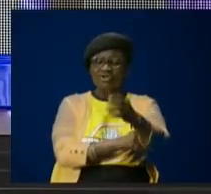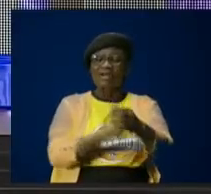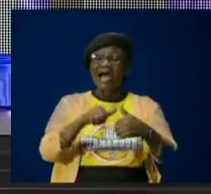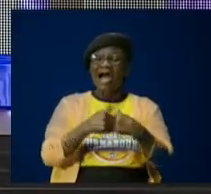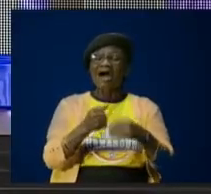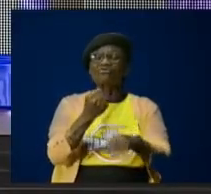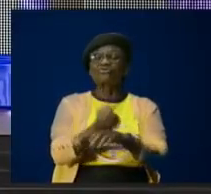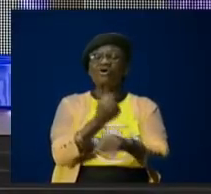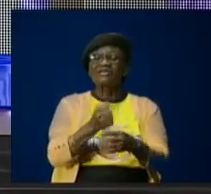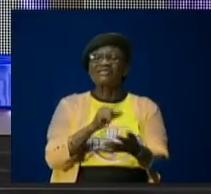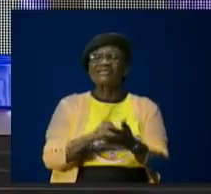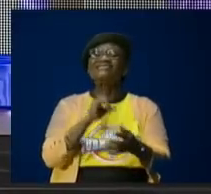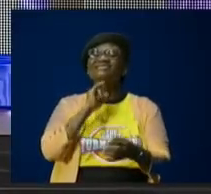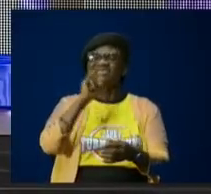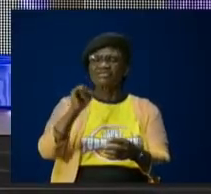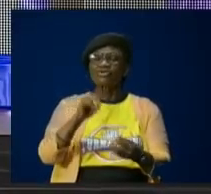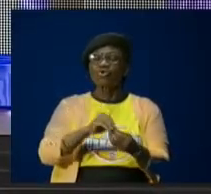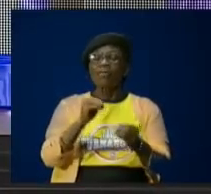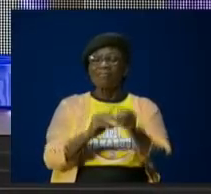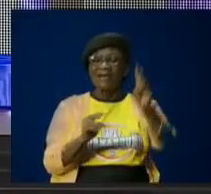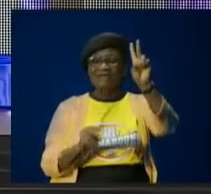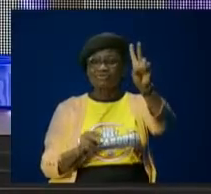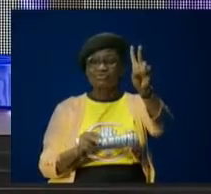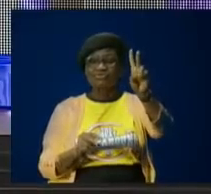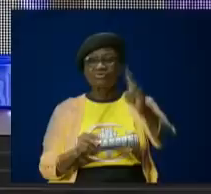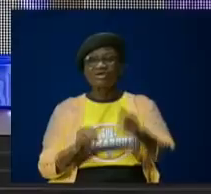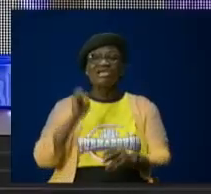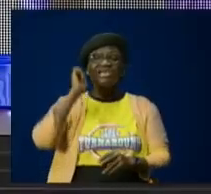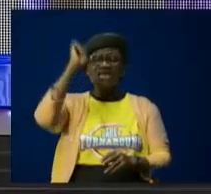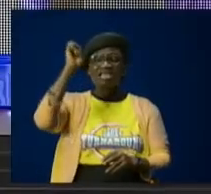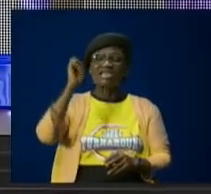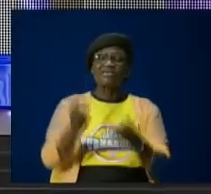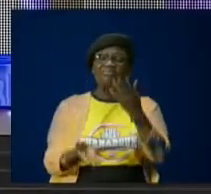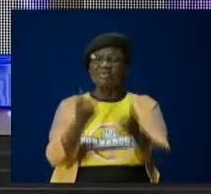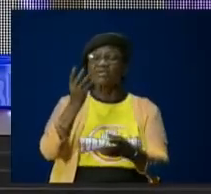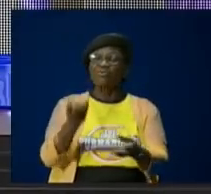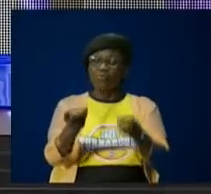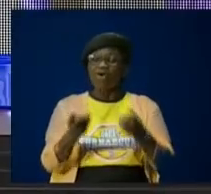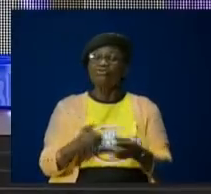want to teach you a lesson in faith.